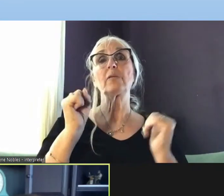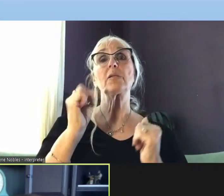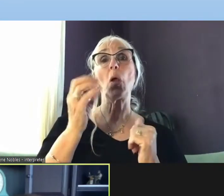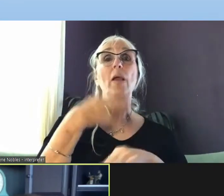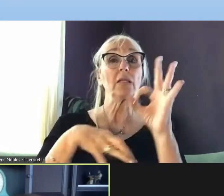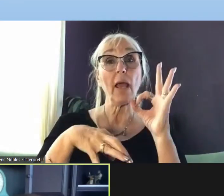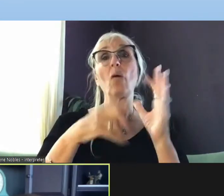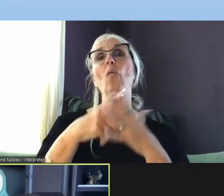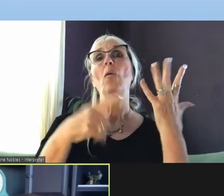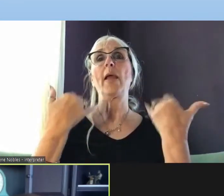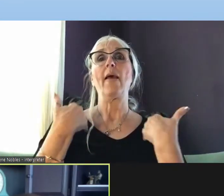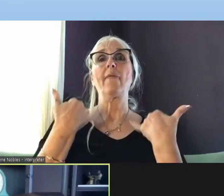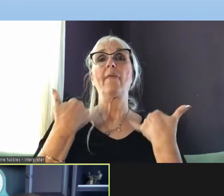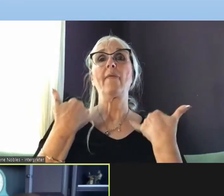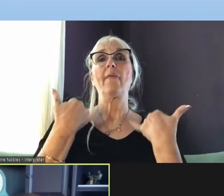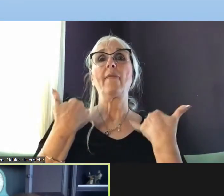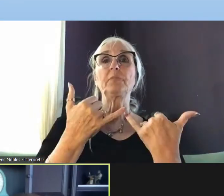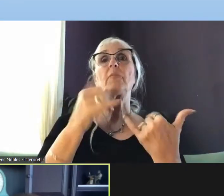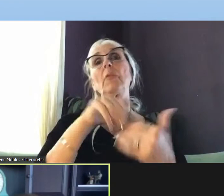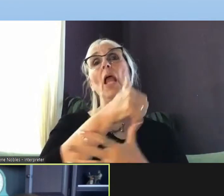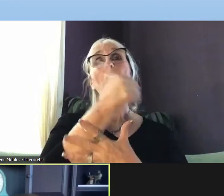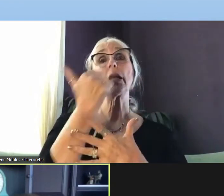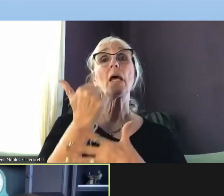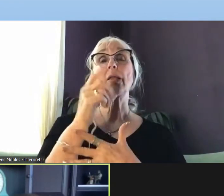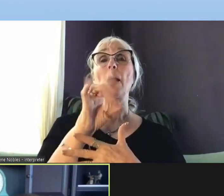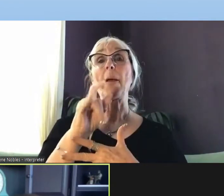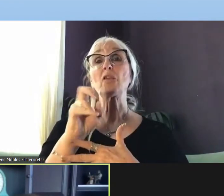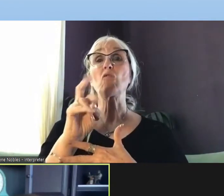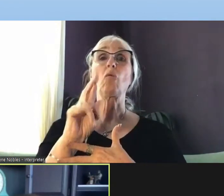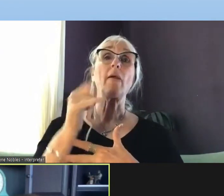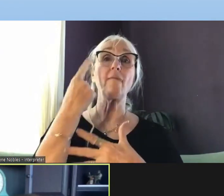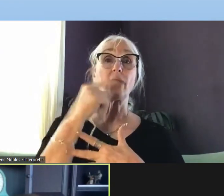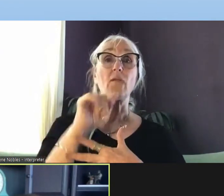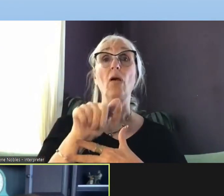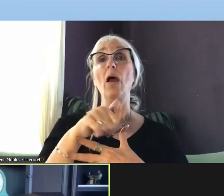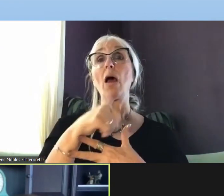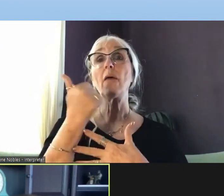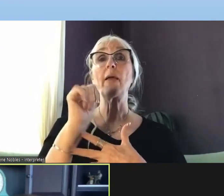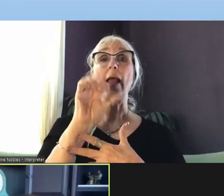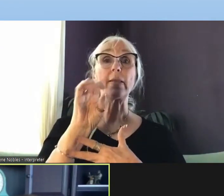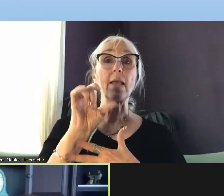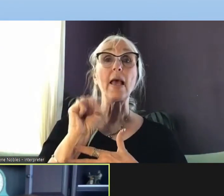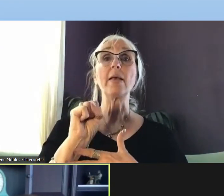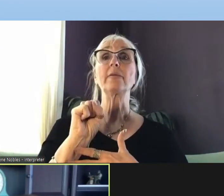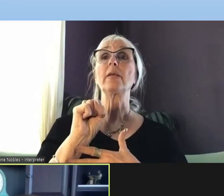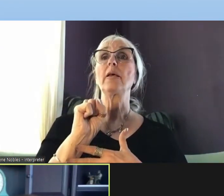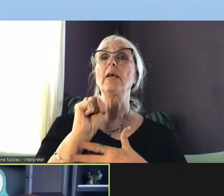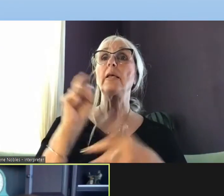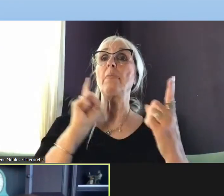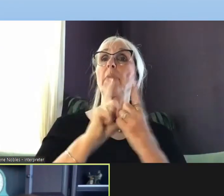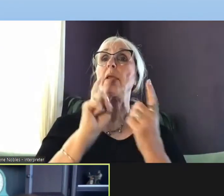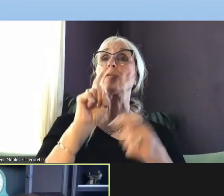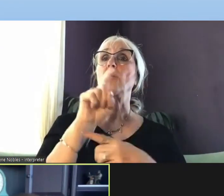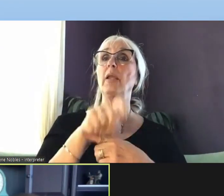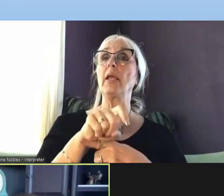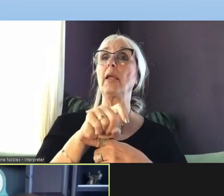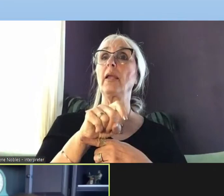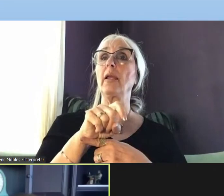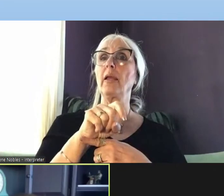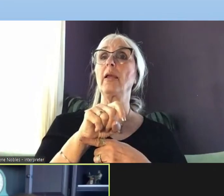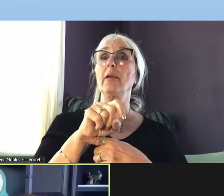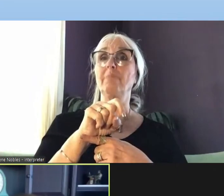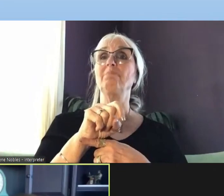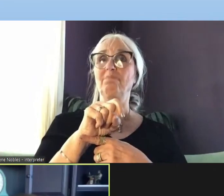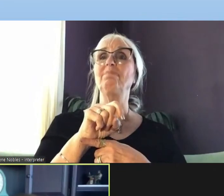another repository for intermittent access that does meet our needs. And we have continued working